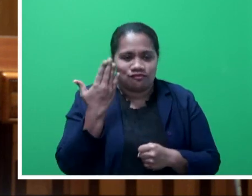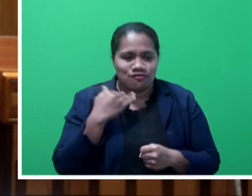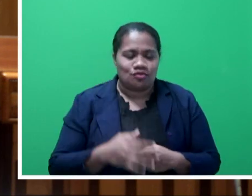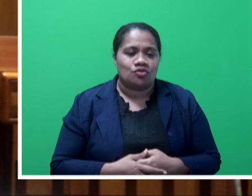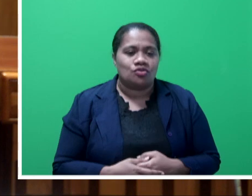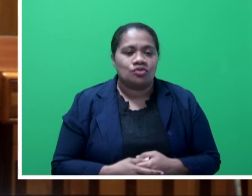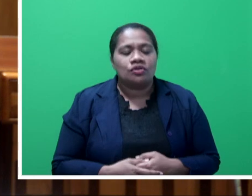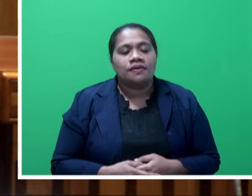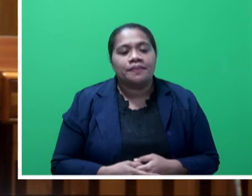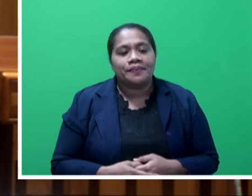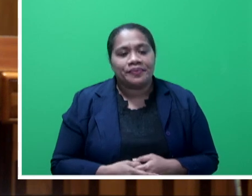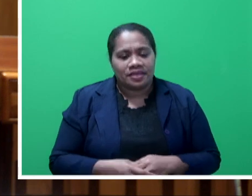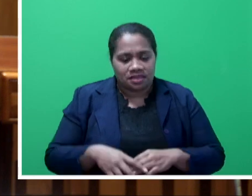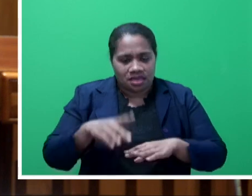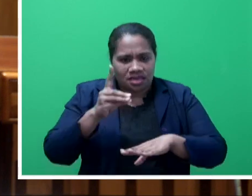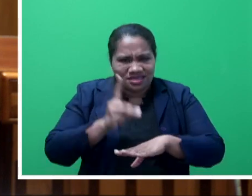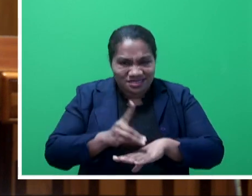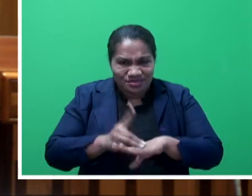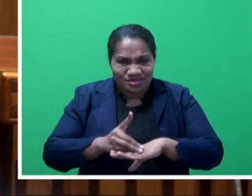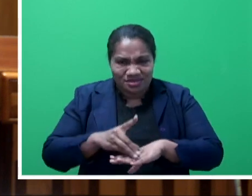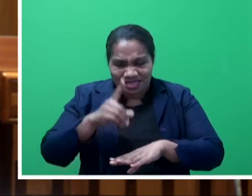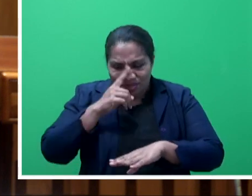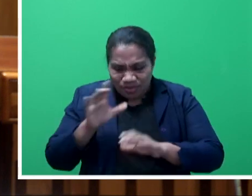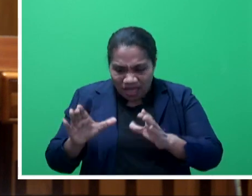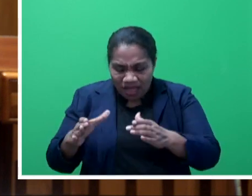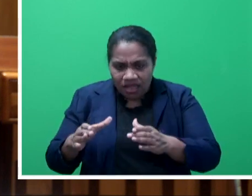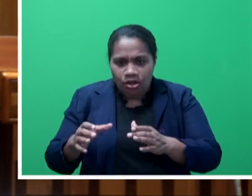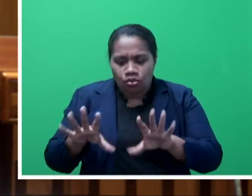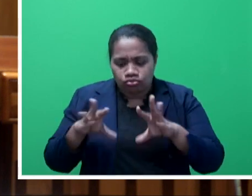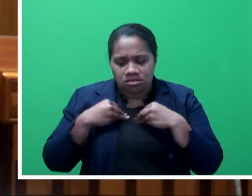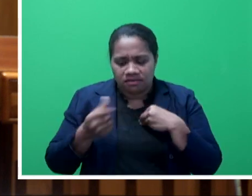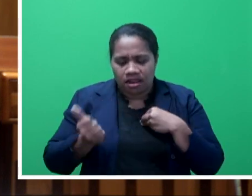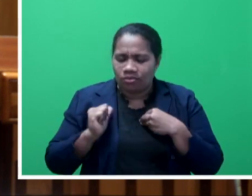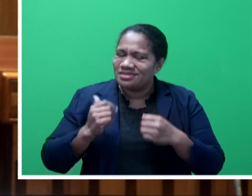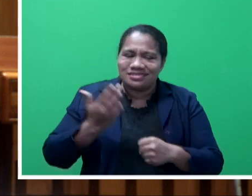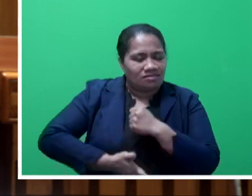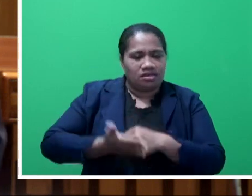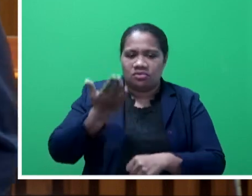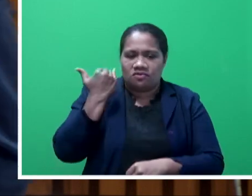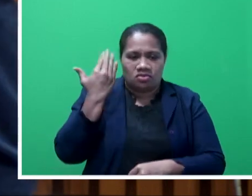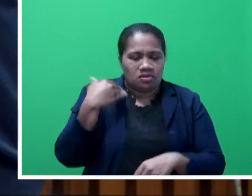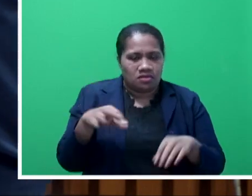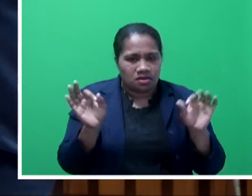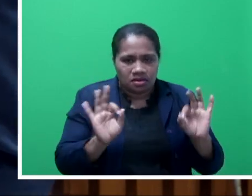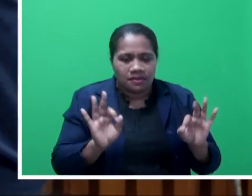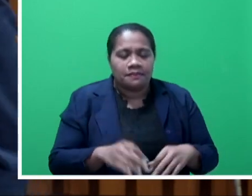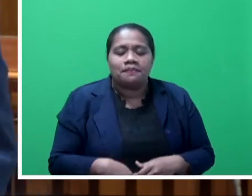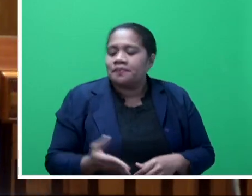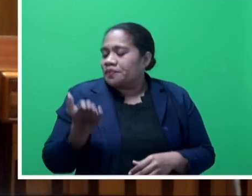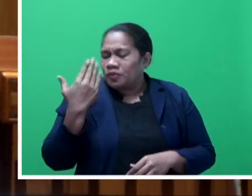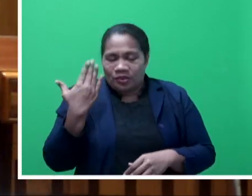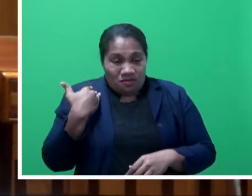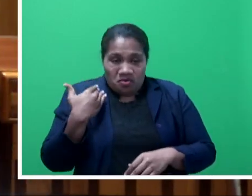did disabled people get an allowance. Mr. Speaker, sir. Mr. Speaker, sir, never before did we